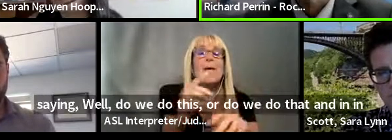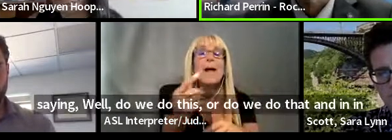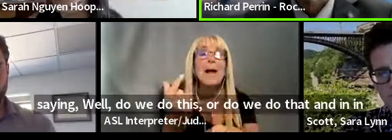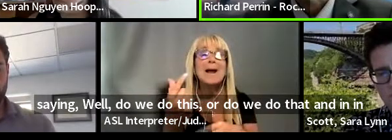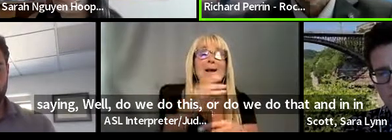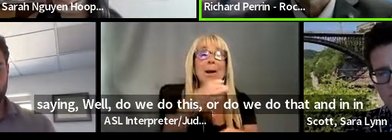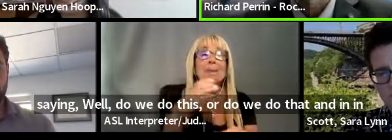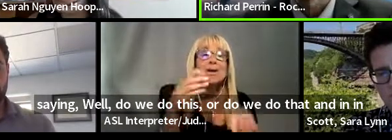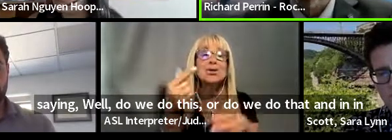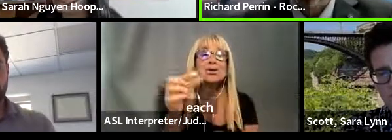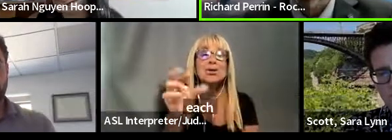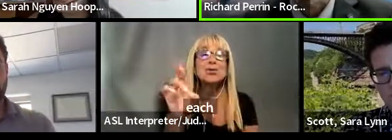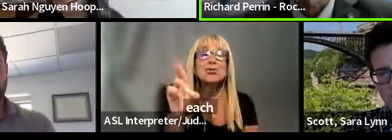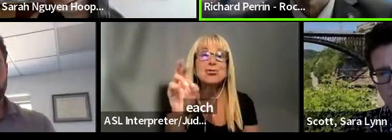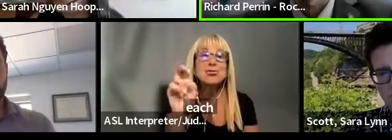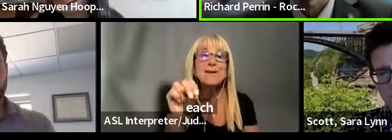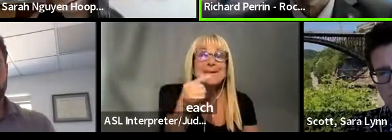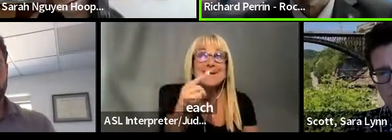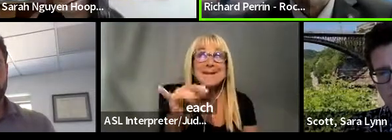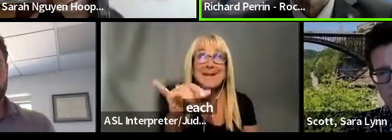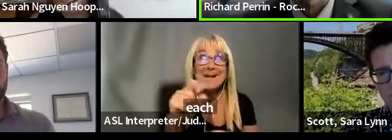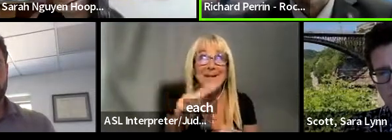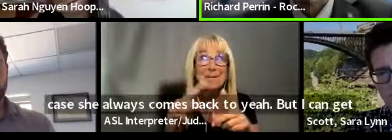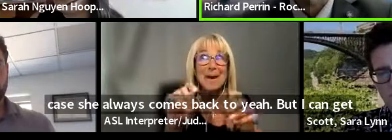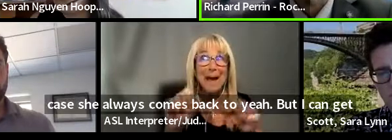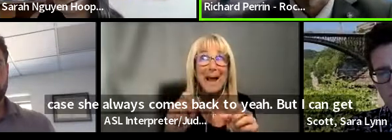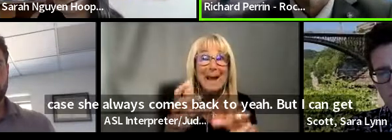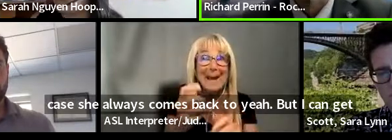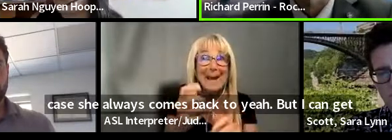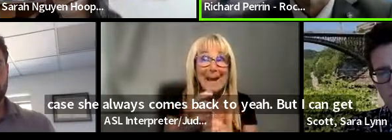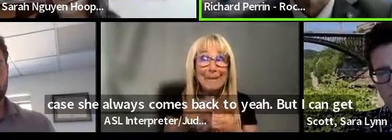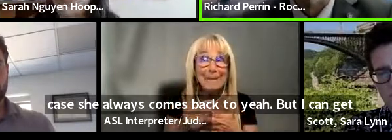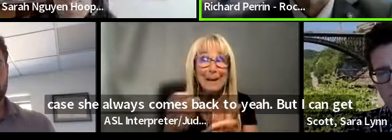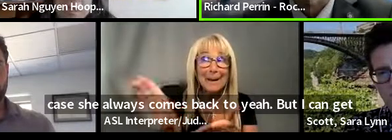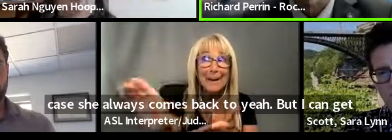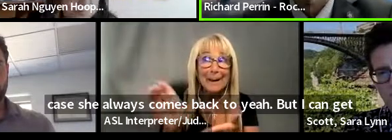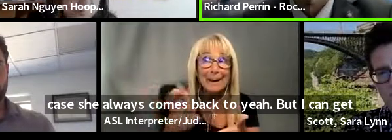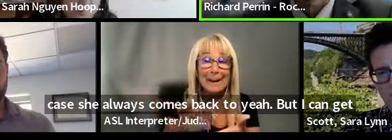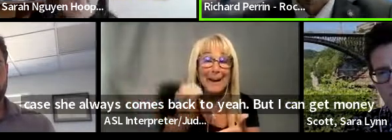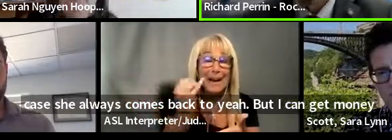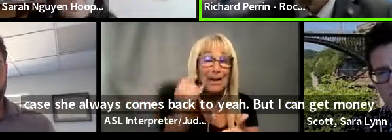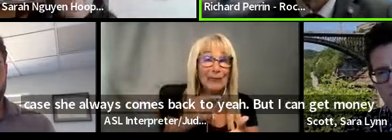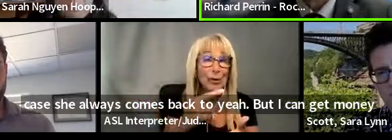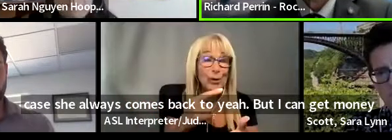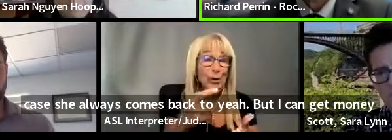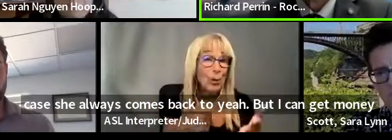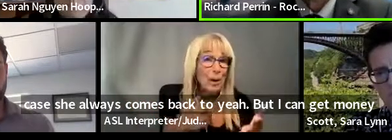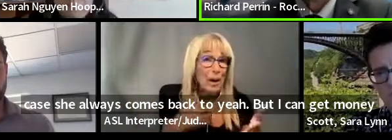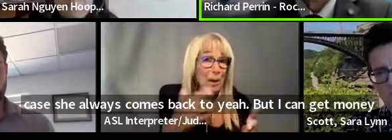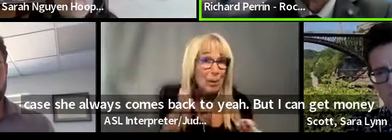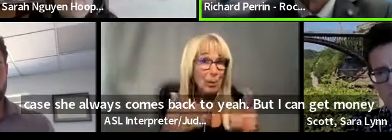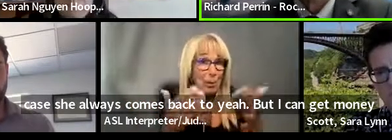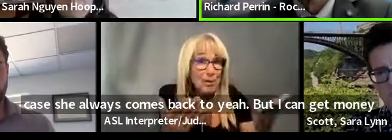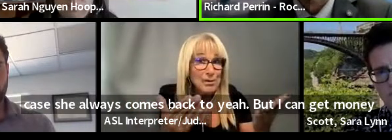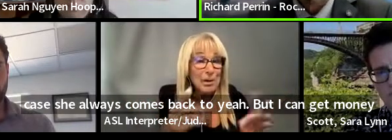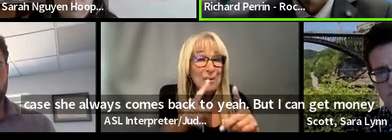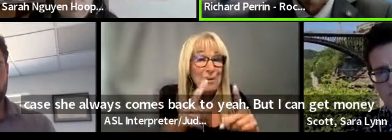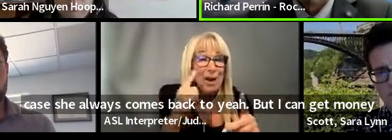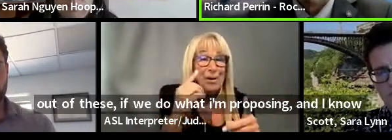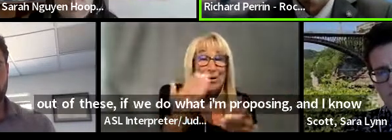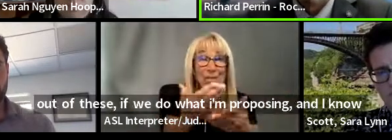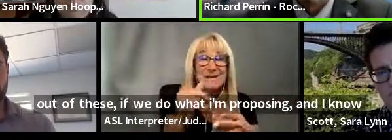to, yeah, but I can get money out of these if we do what I'm proposing. And I know things have to be done from the structural standpoint.